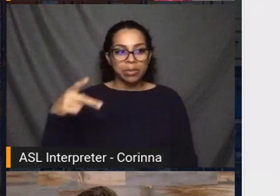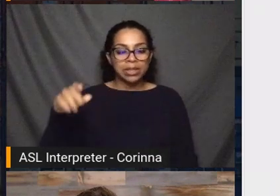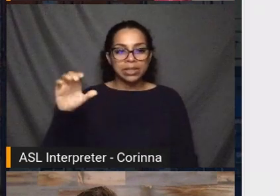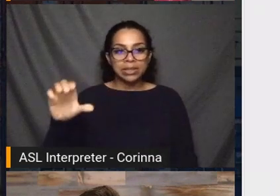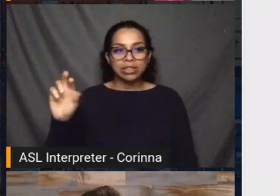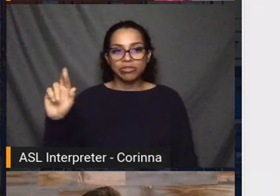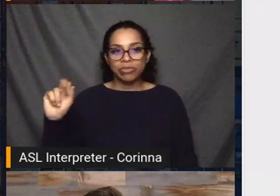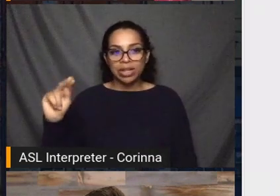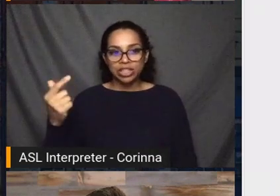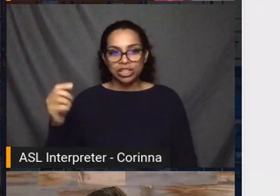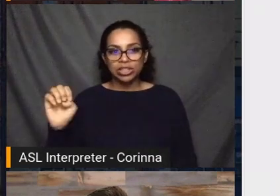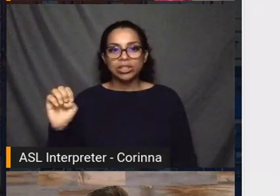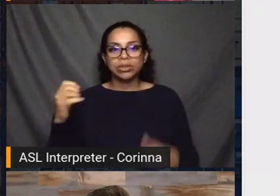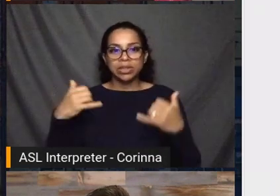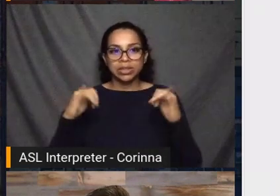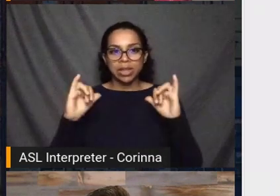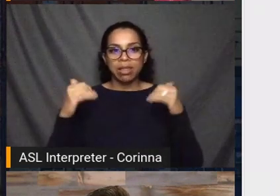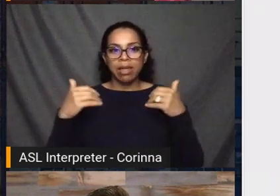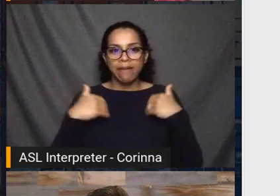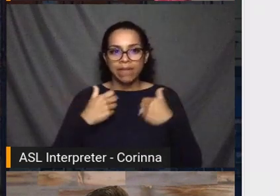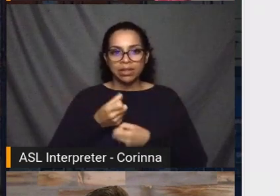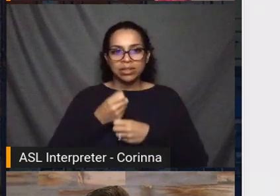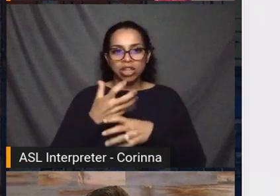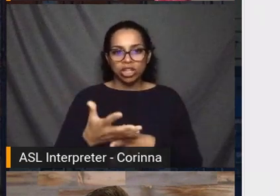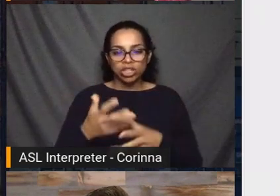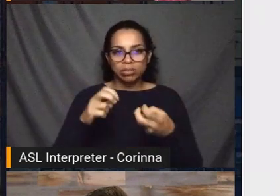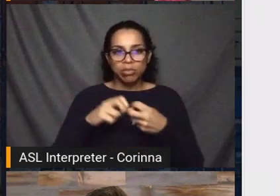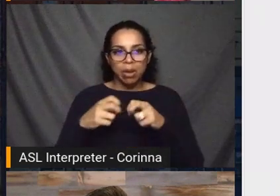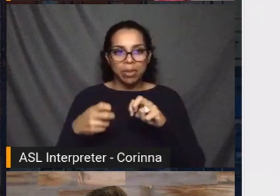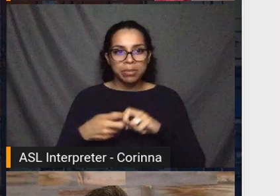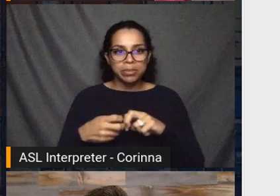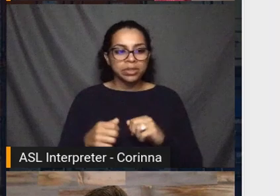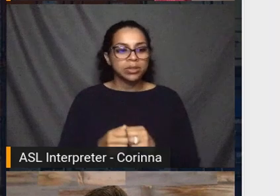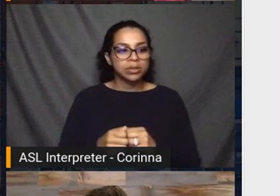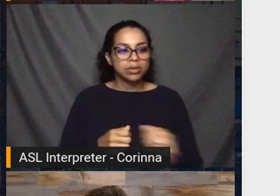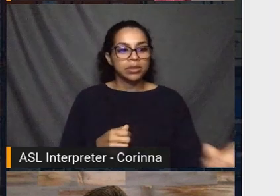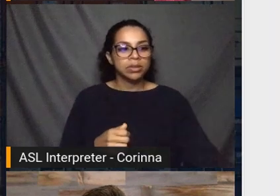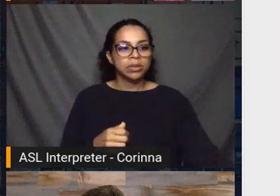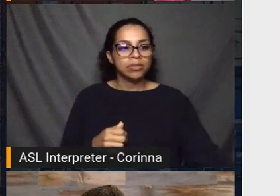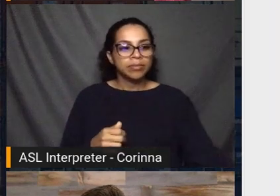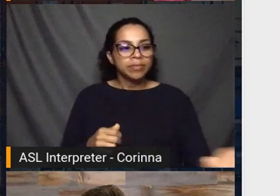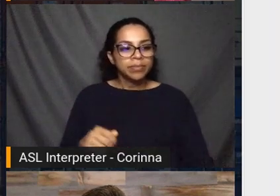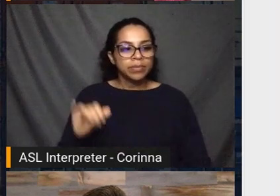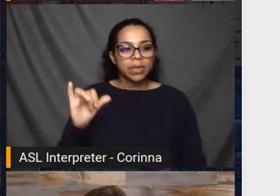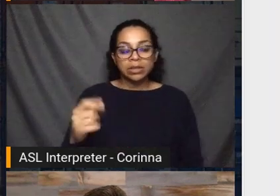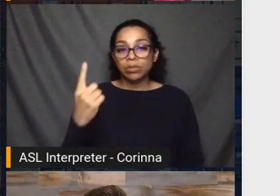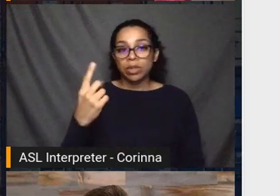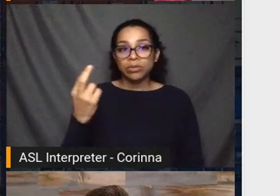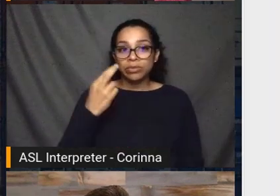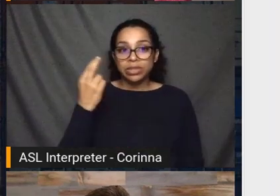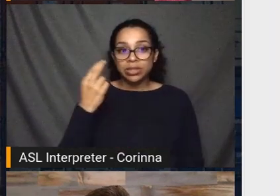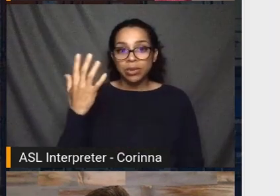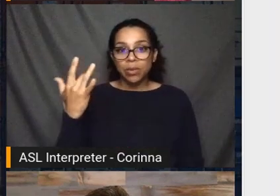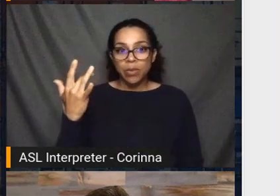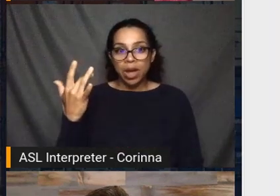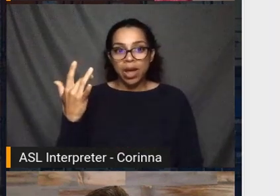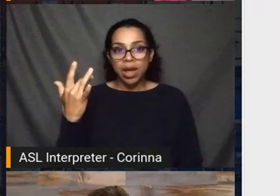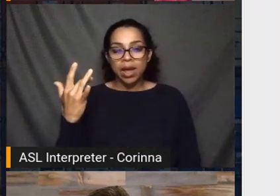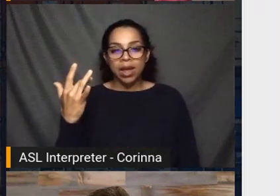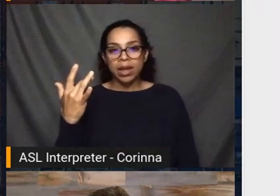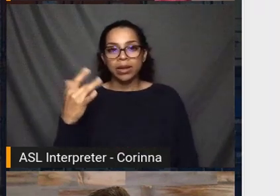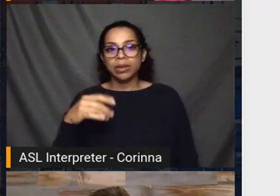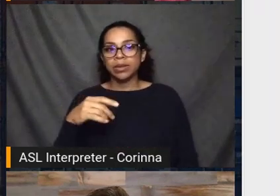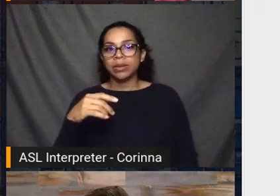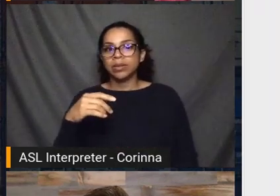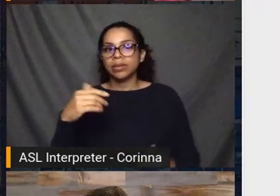hit the IPv4 exhaustion problems. So, and that's one of the reasons that we didn't want to go with an IPv4 and IPv6, which is a